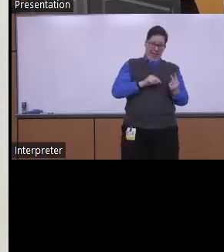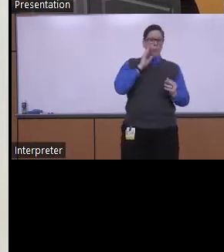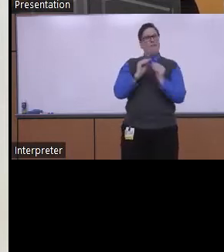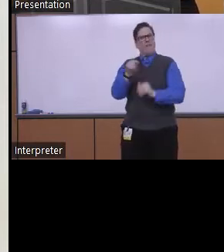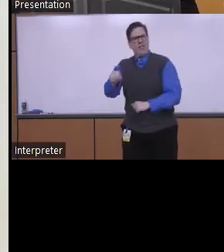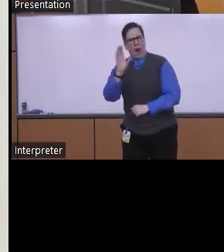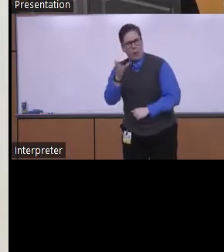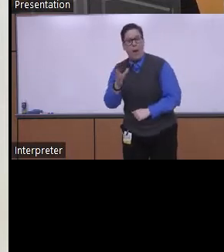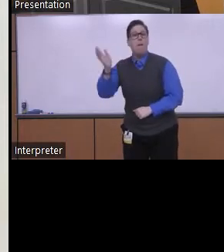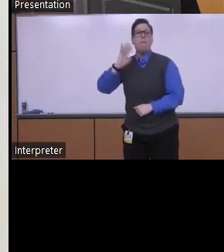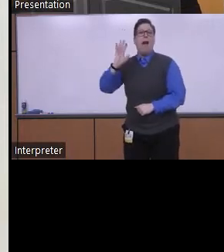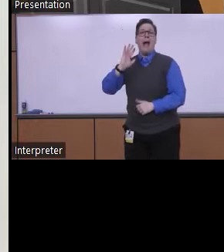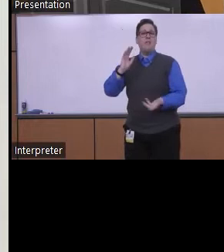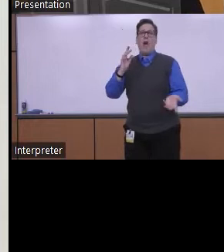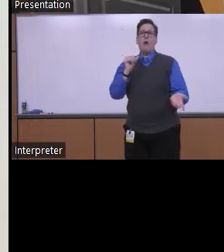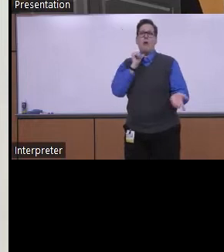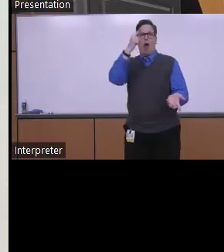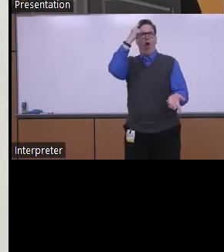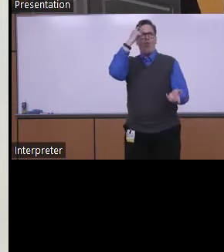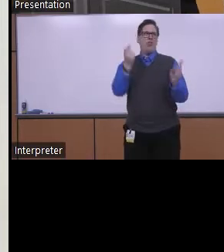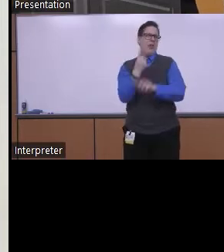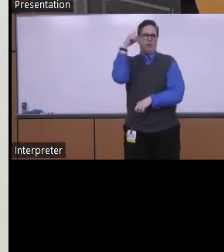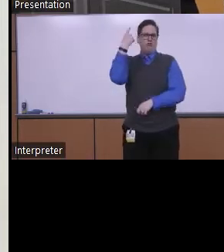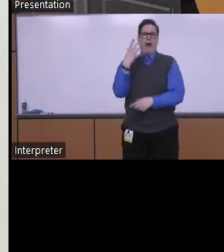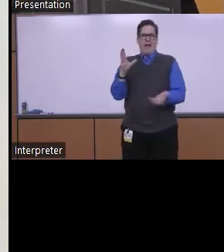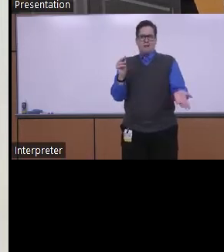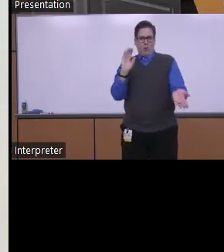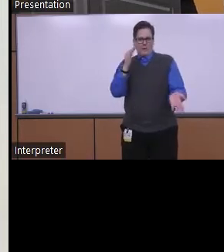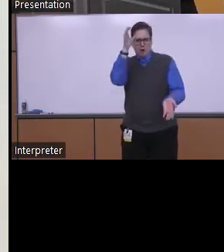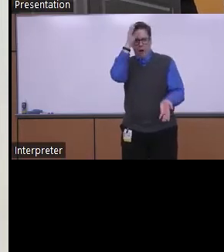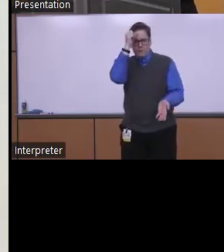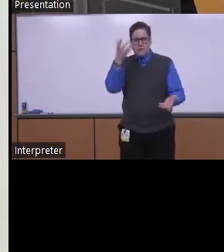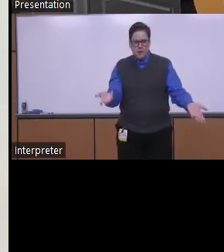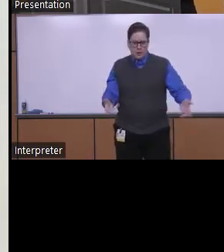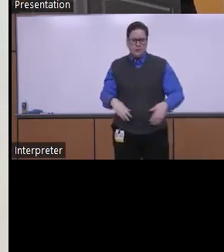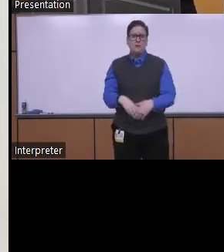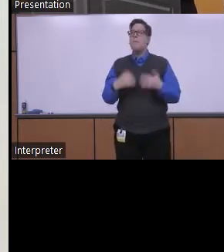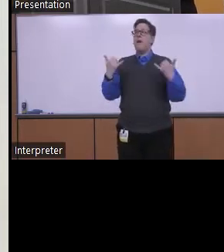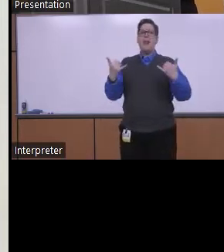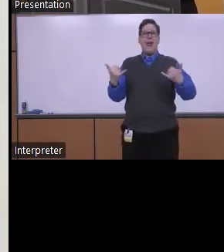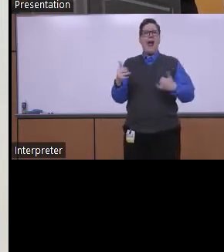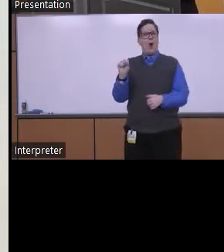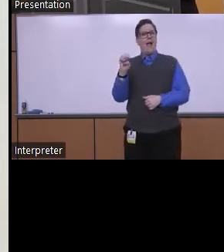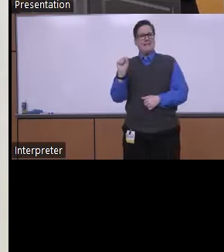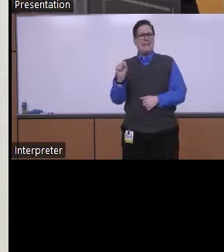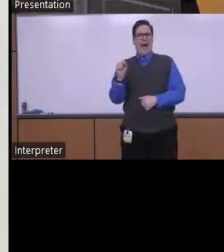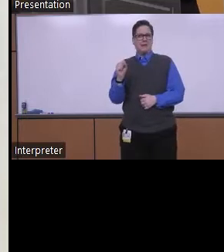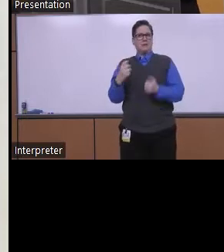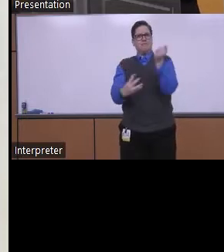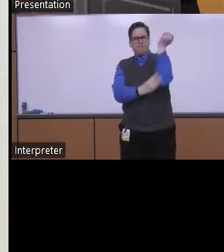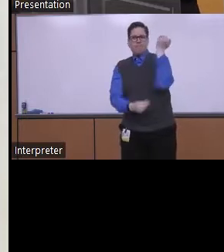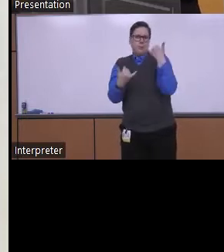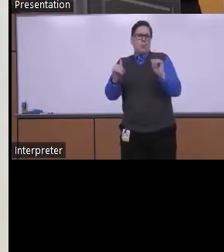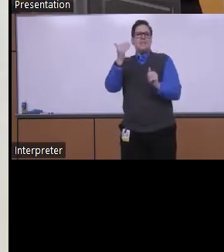time, this was not considered a particularly radical view. It seems like a common sense view. And socioeconomic hardship today is still considered a risk factor